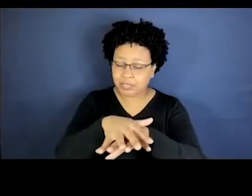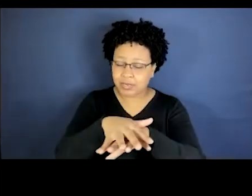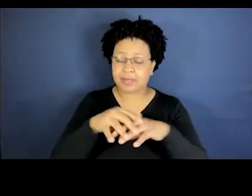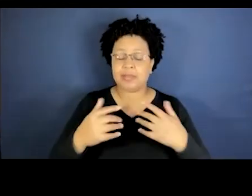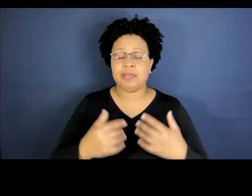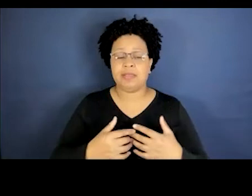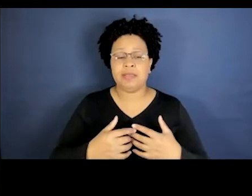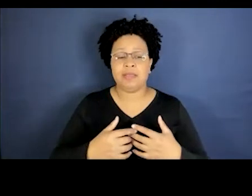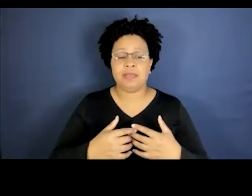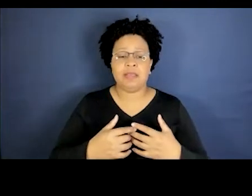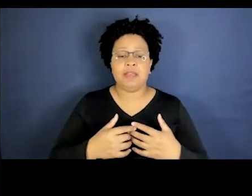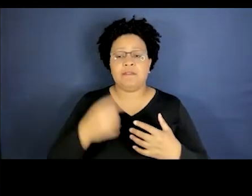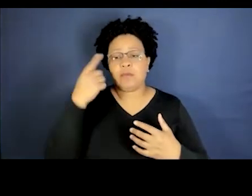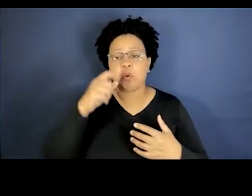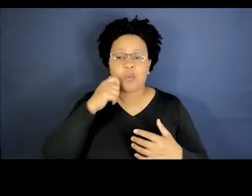intersectionality of race and